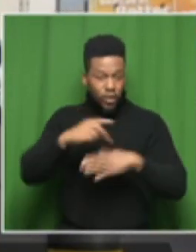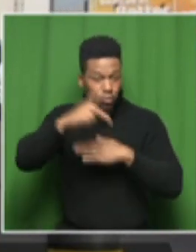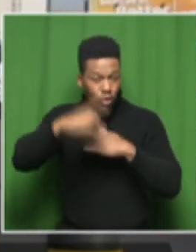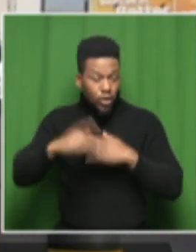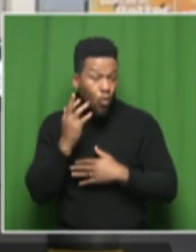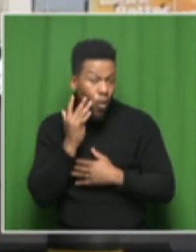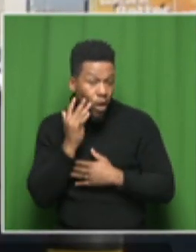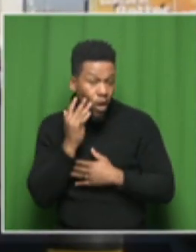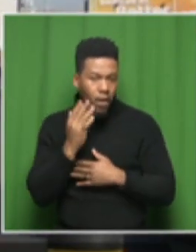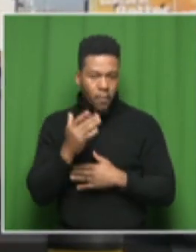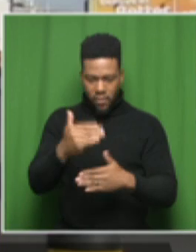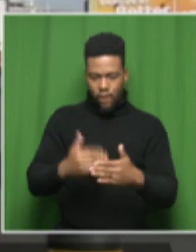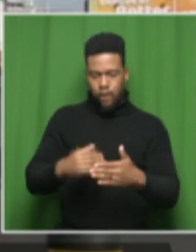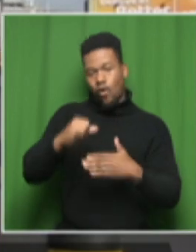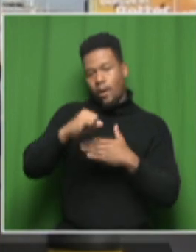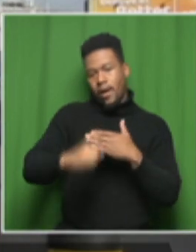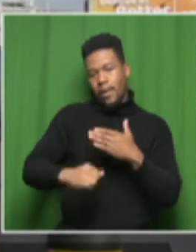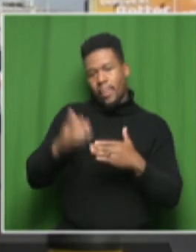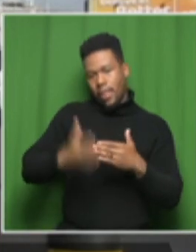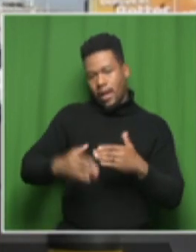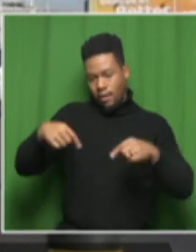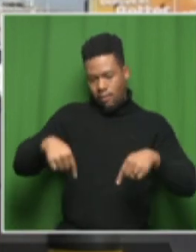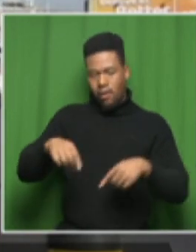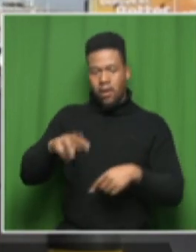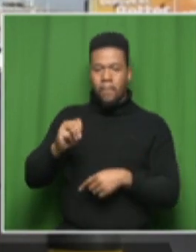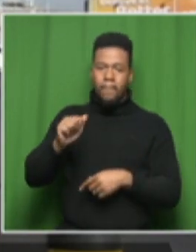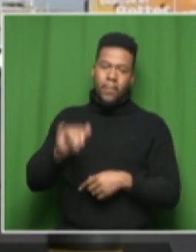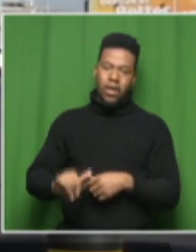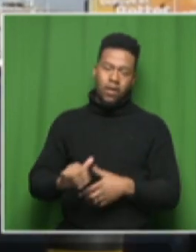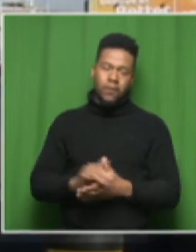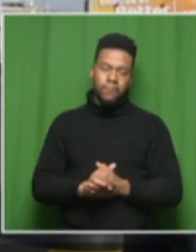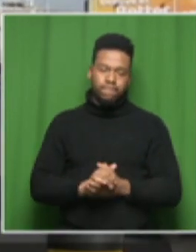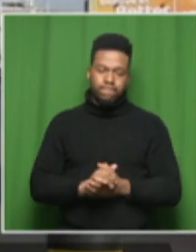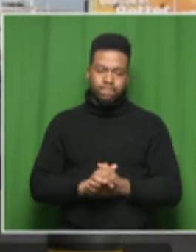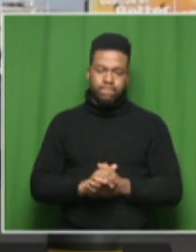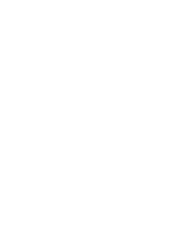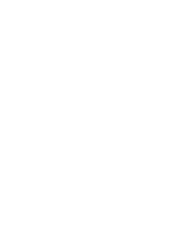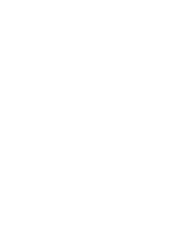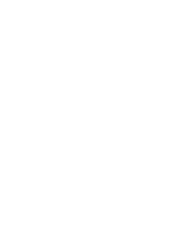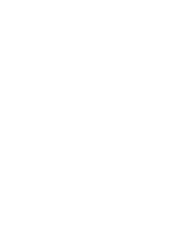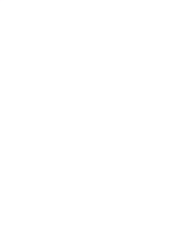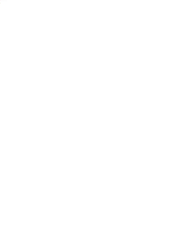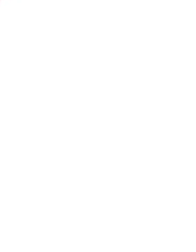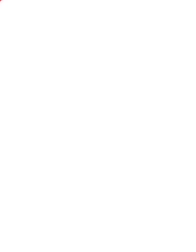before the end of this month. Patricia Fasagi, SABC News in Johannesburg.